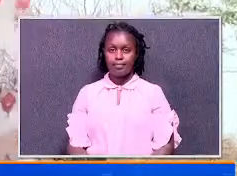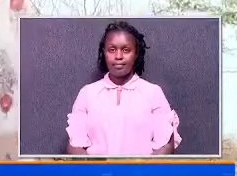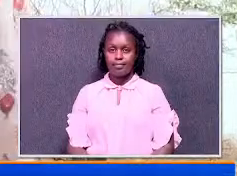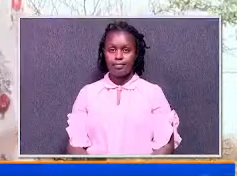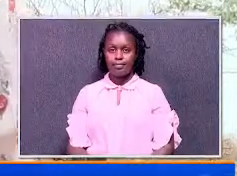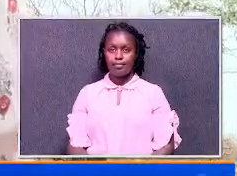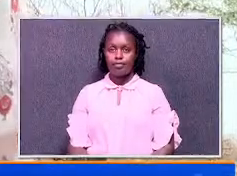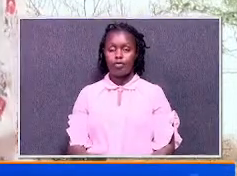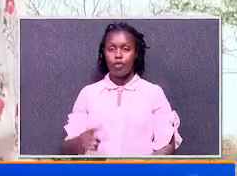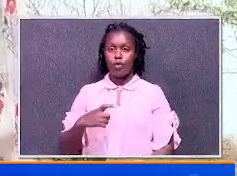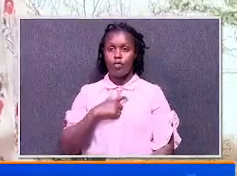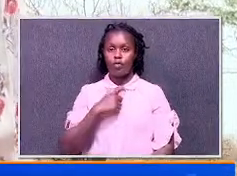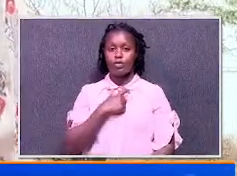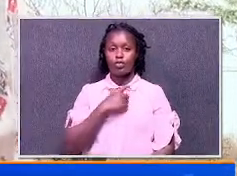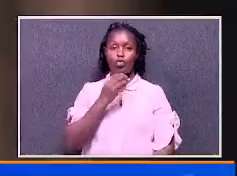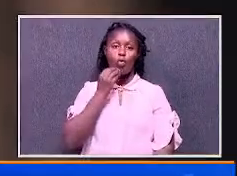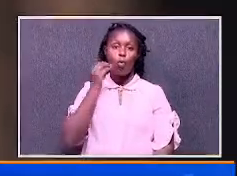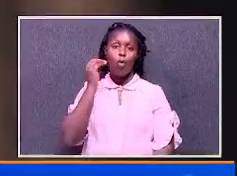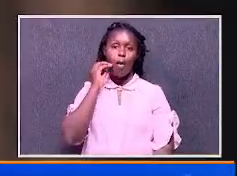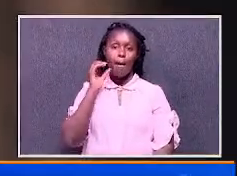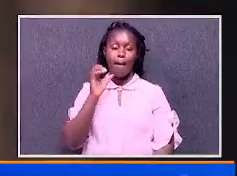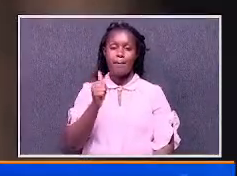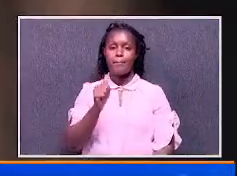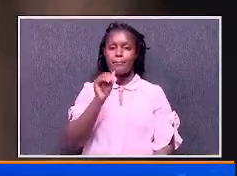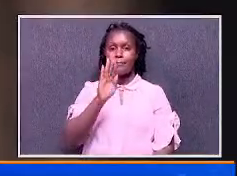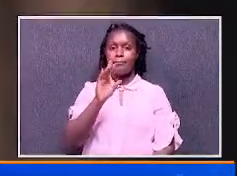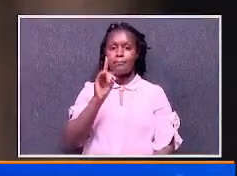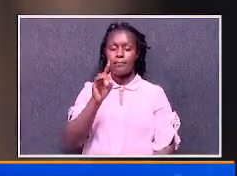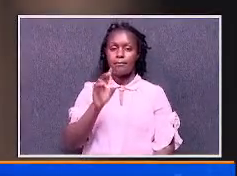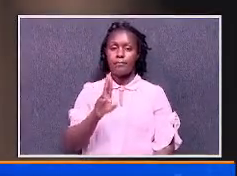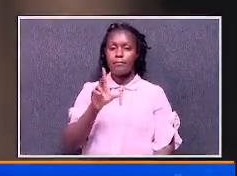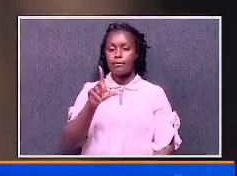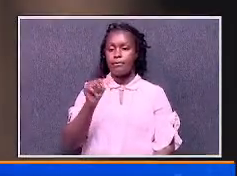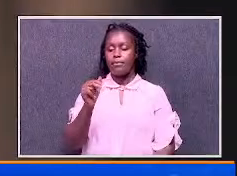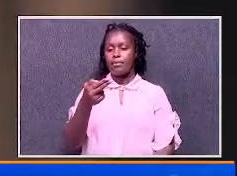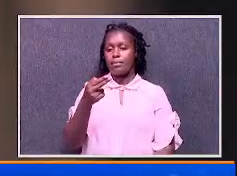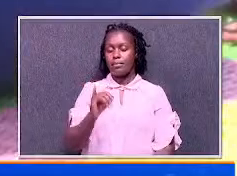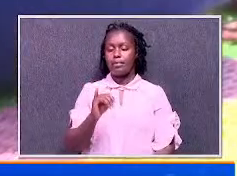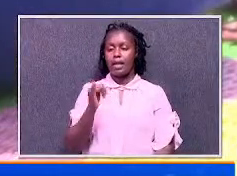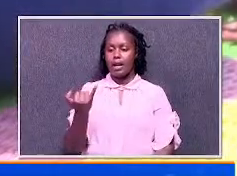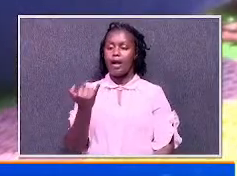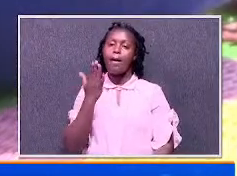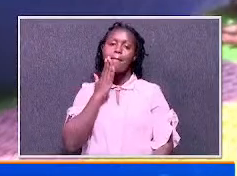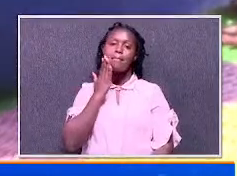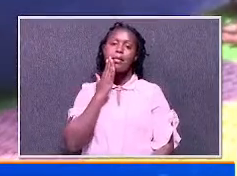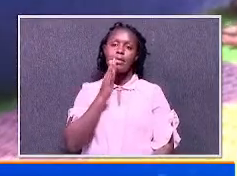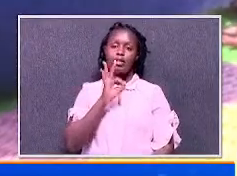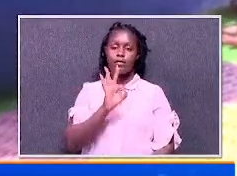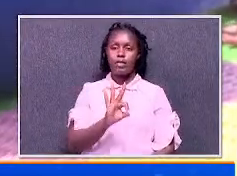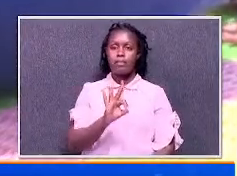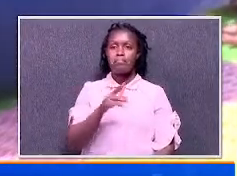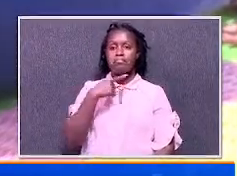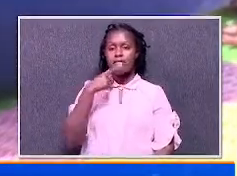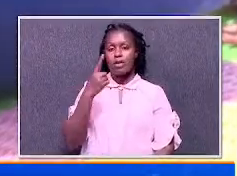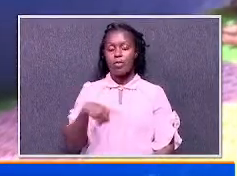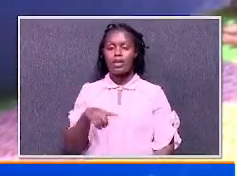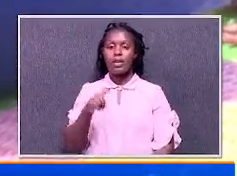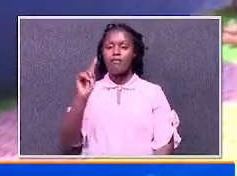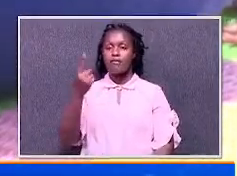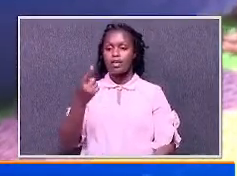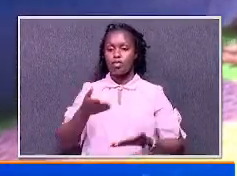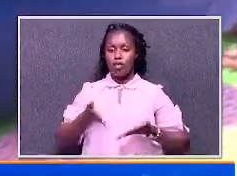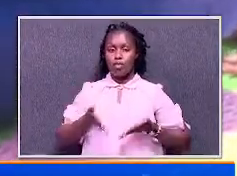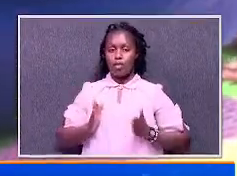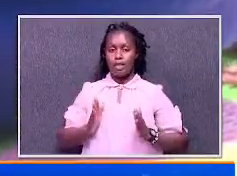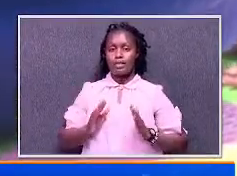We first visit the home of Shukria Abdullahi, now a mother of three. Shukria informs us that she lost her firstborn